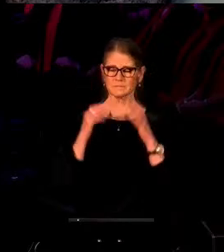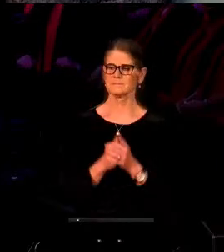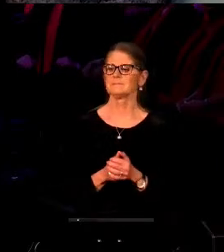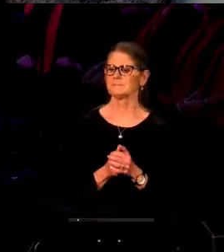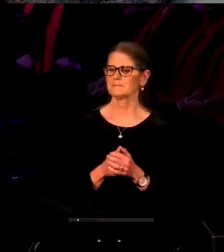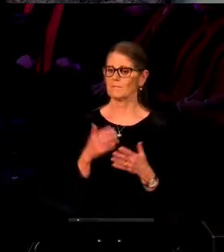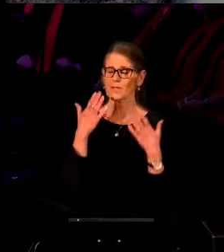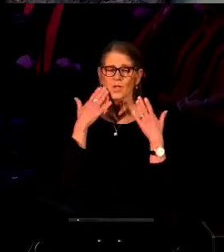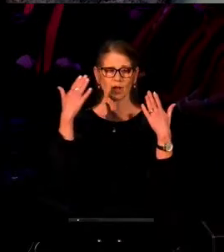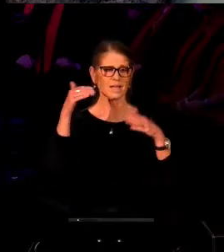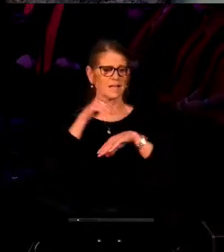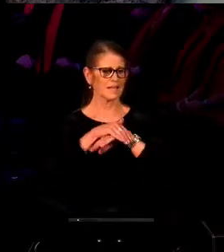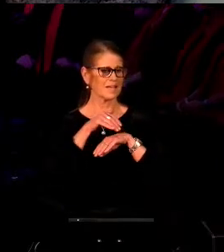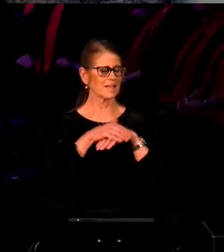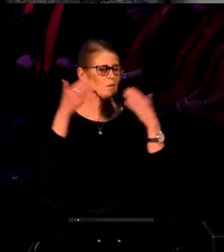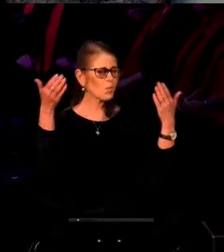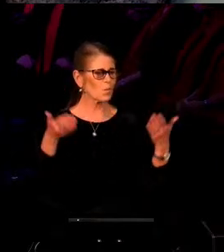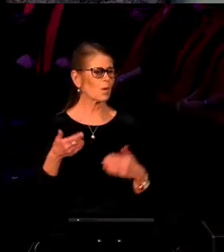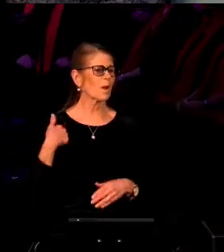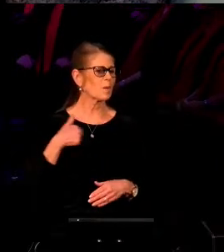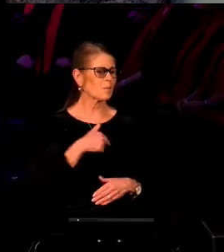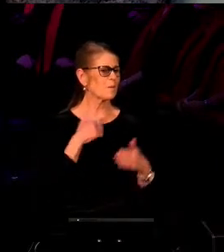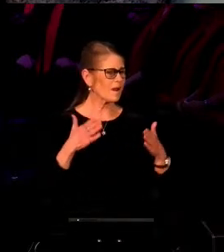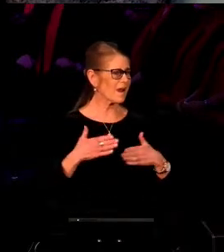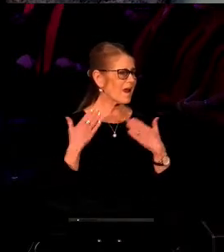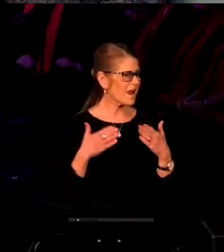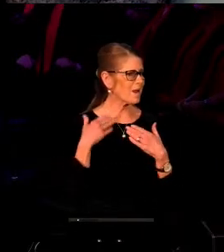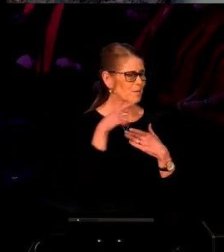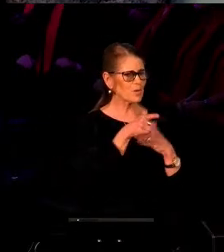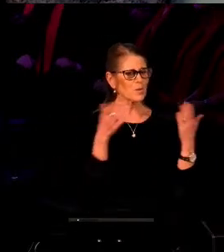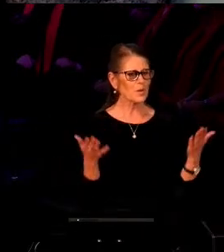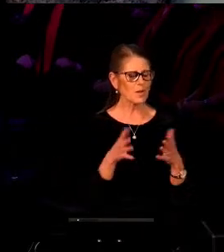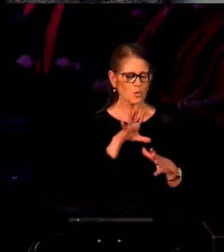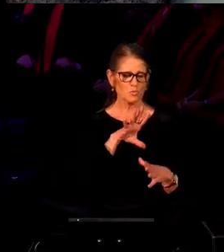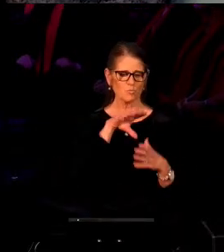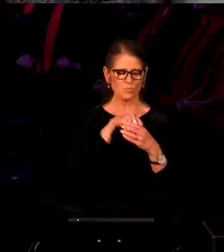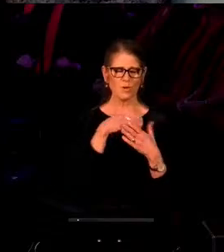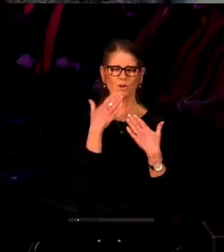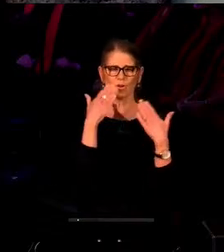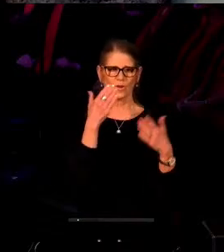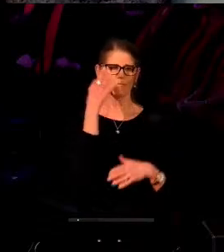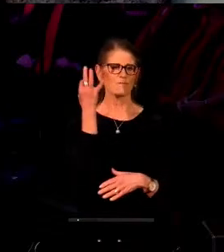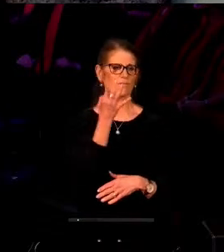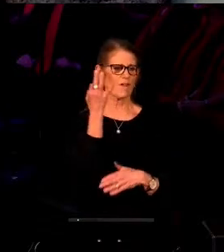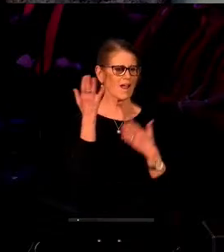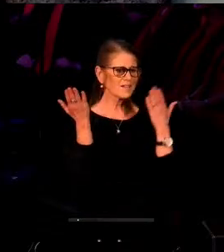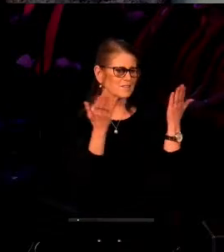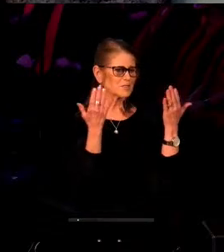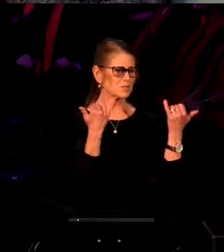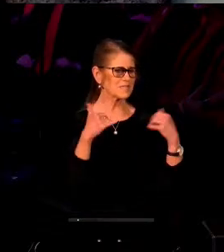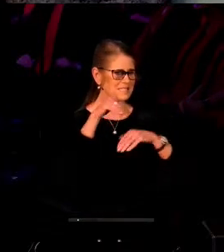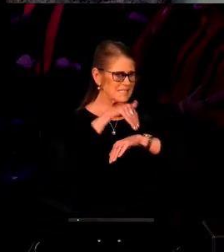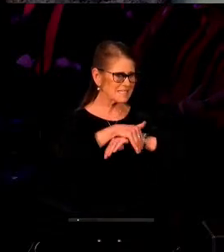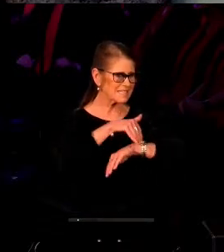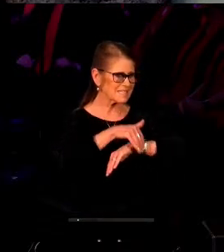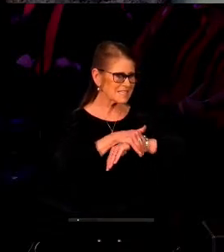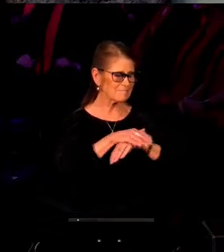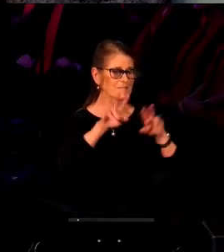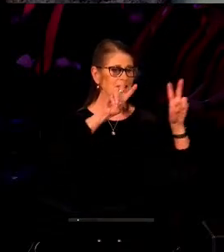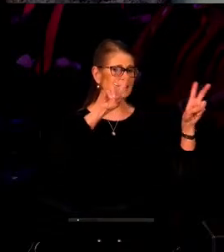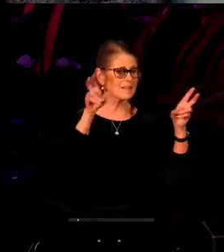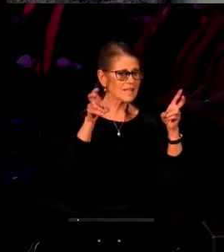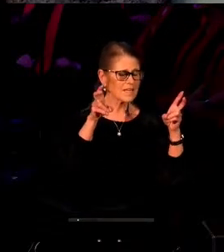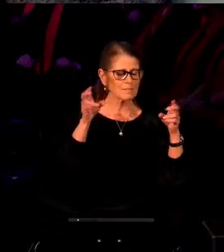Good evening and welcome. We're glad you're here to participate in our Good Friday service this evening. Our theme is